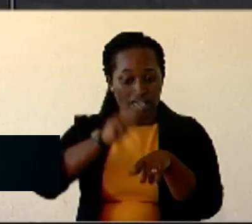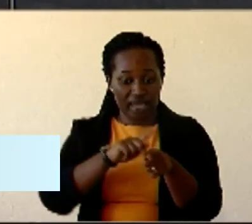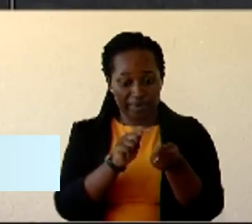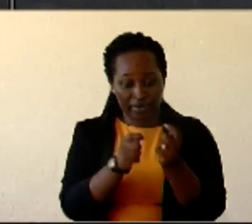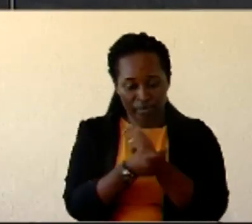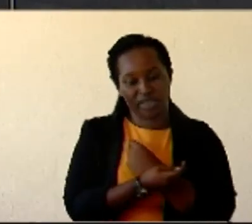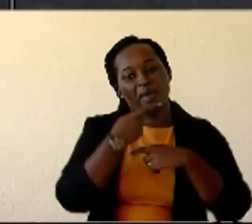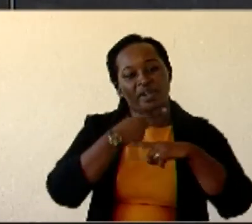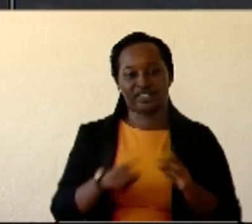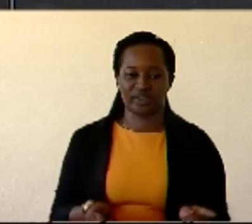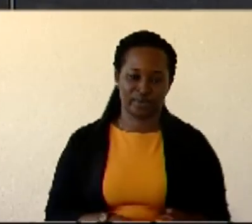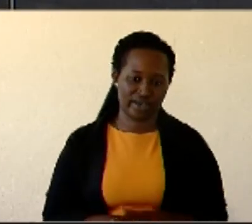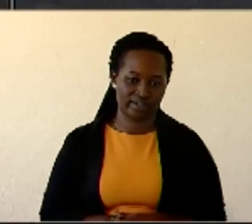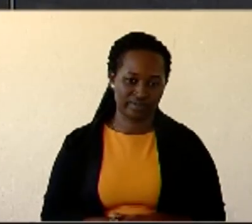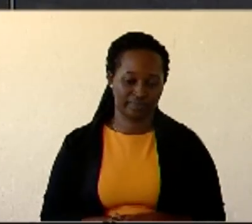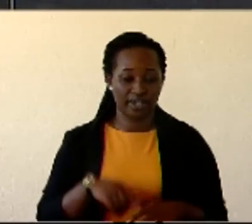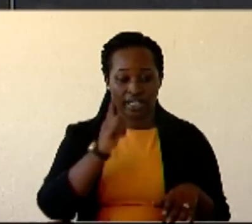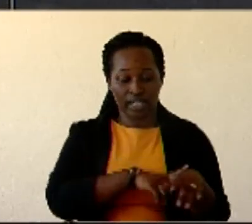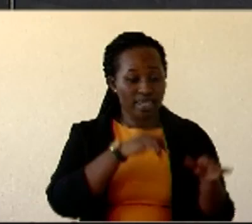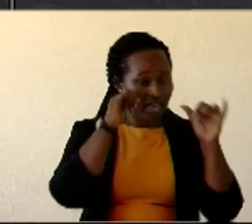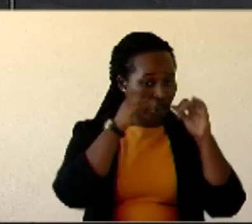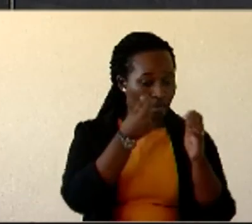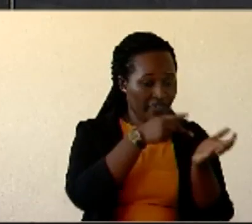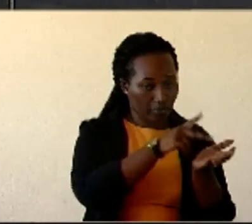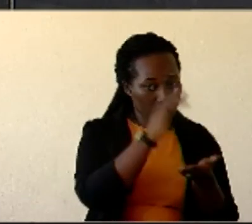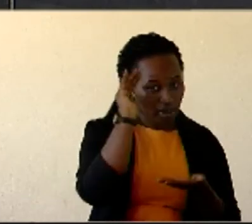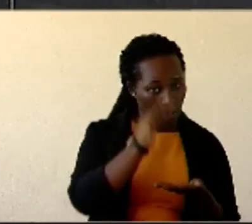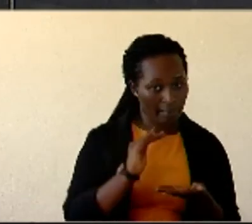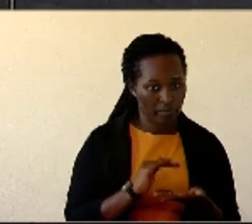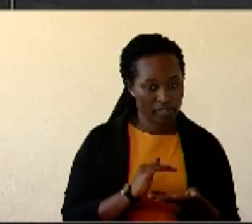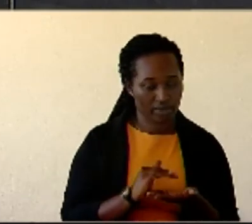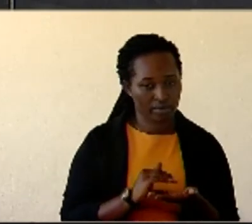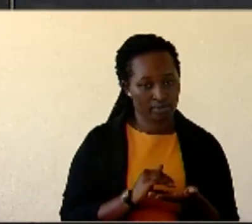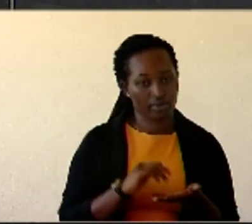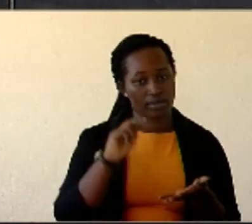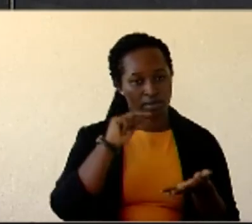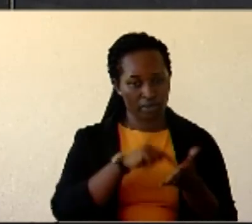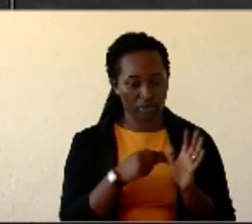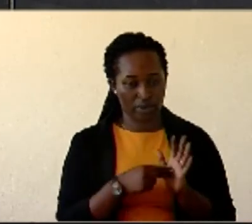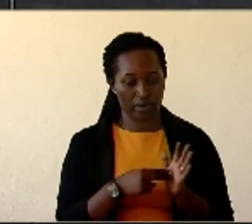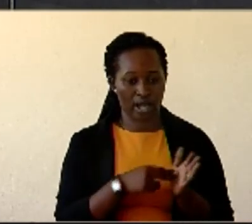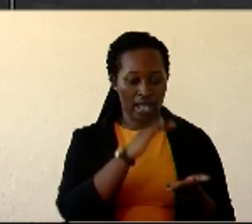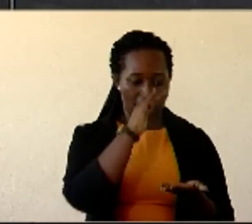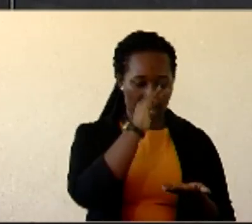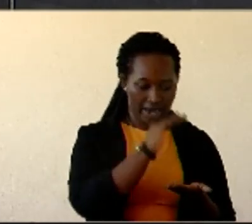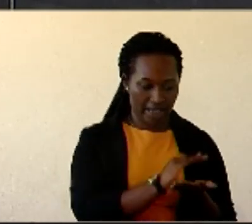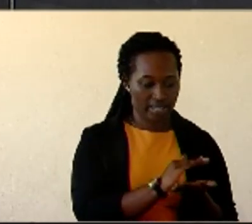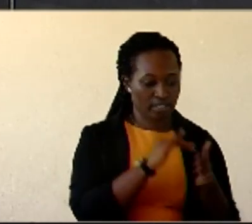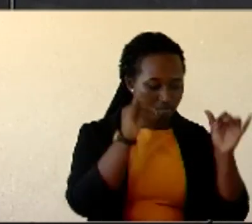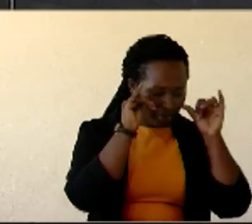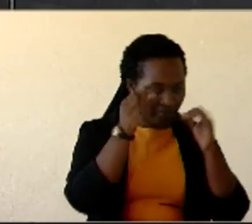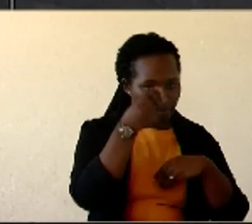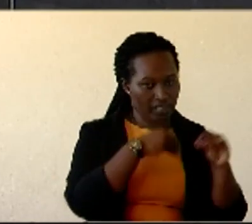price of beef reduces, for beef, that means less beef will be supplied,